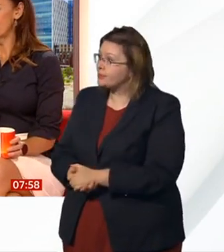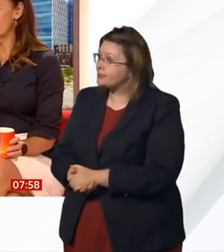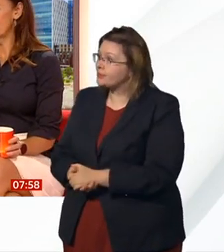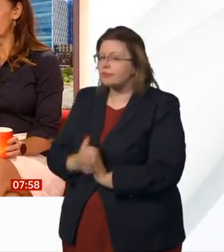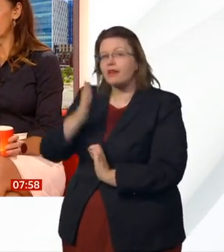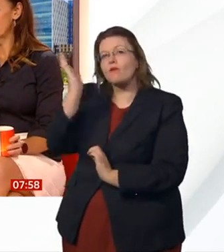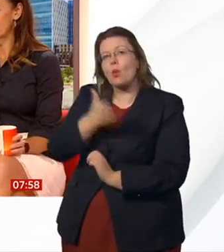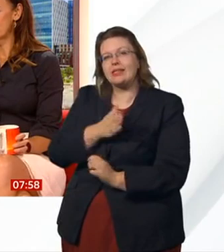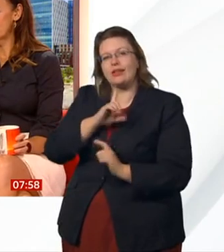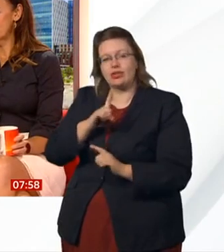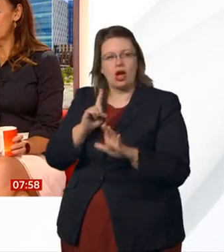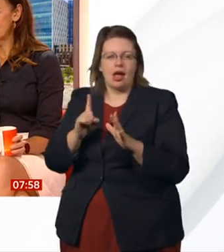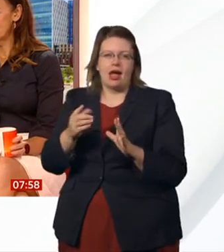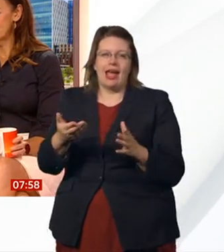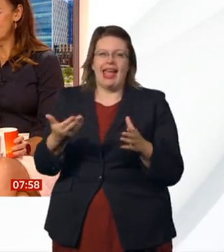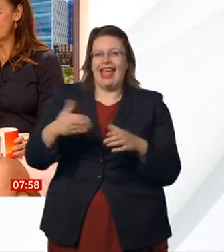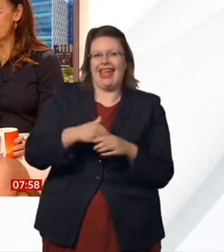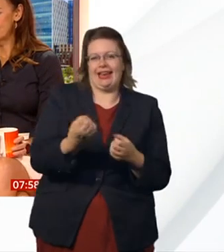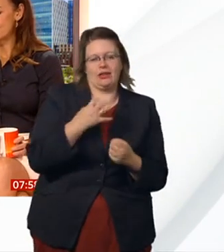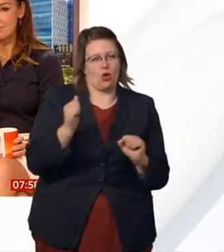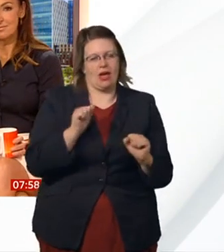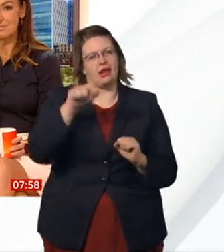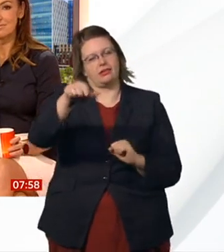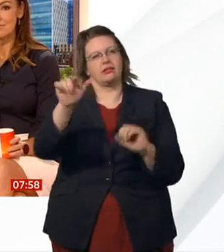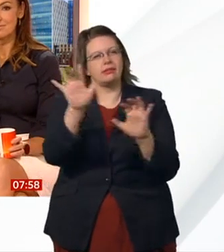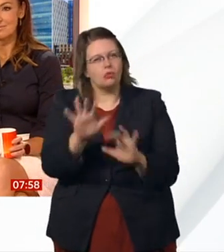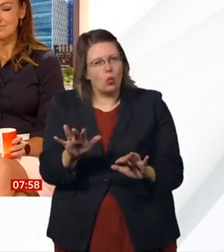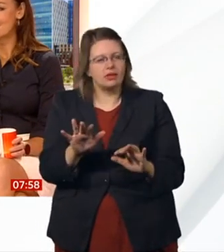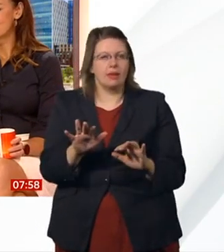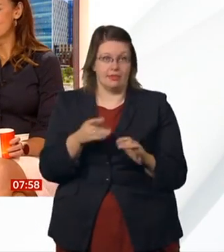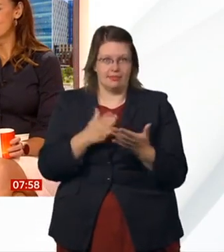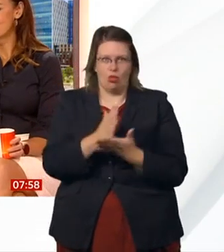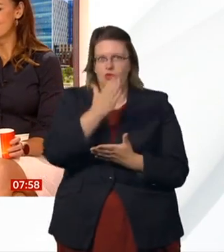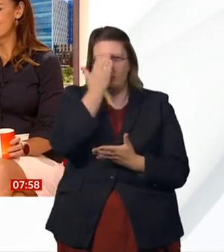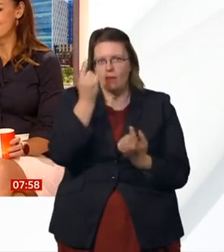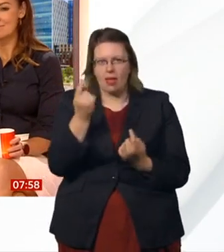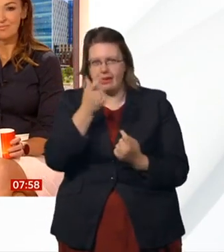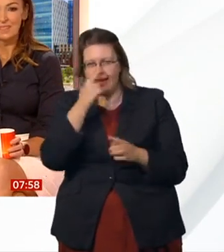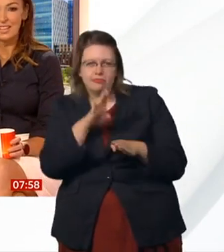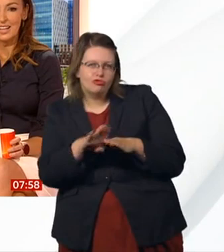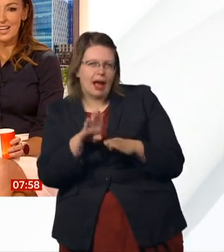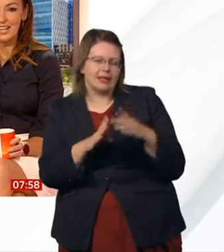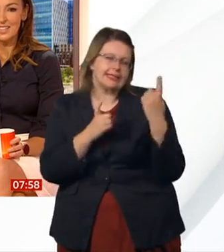bbc.co.uk/teach. And you don't have to enter yet. The entries don't open till the autumn, so you've got the summer holidays to get those ideas inside your head.